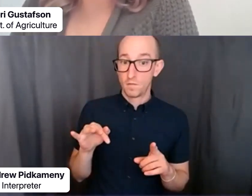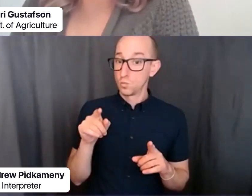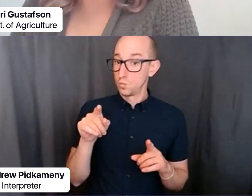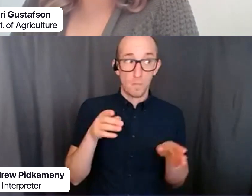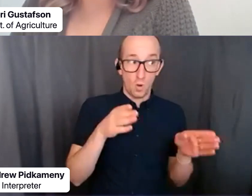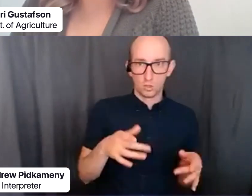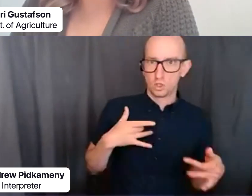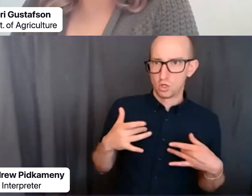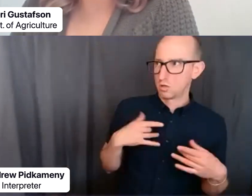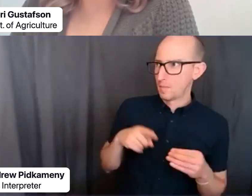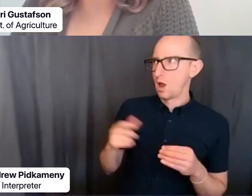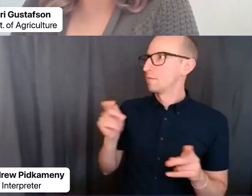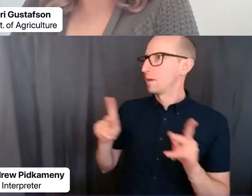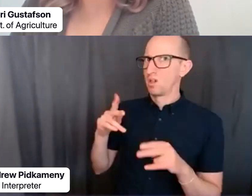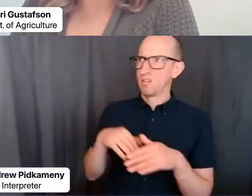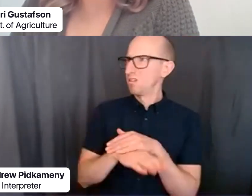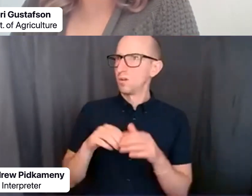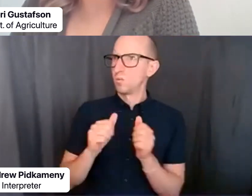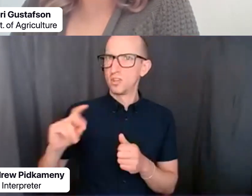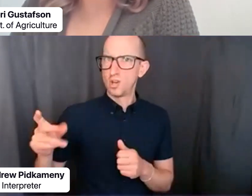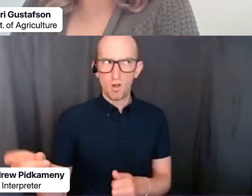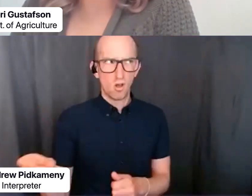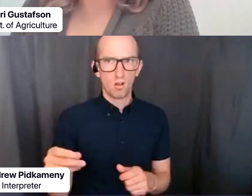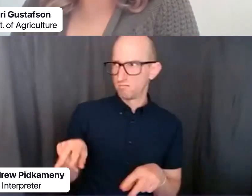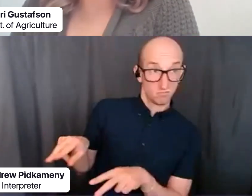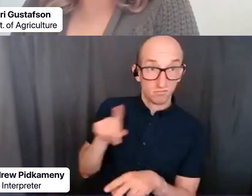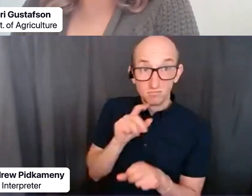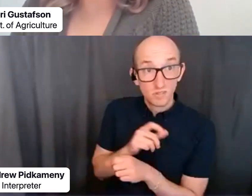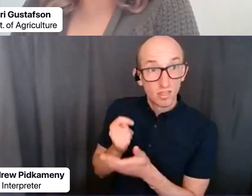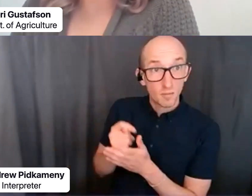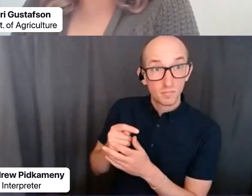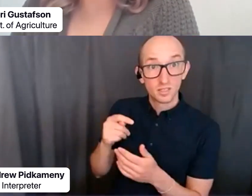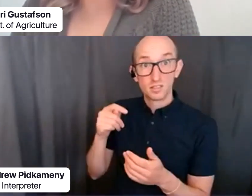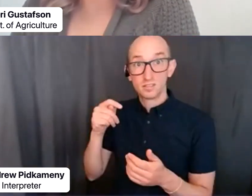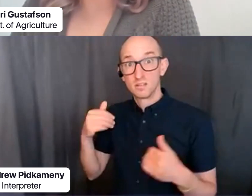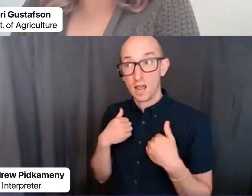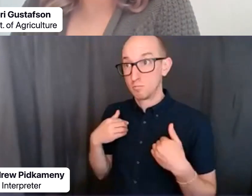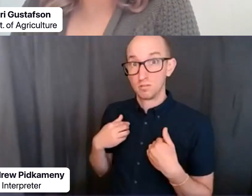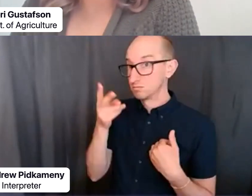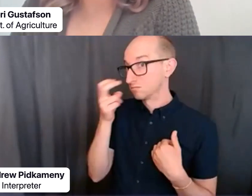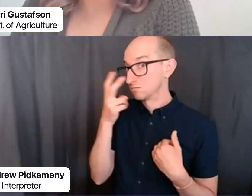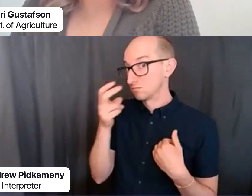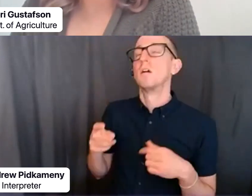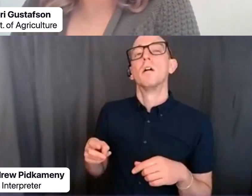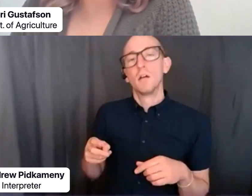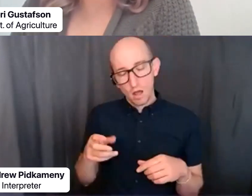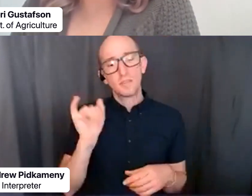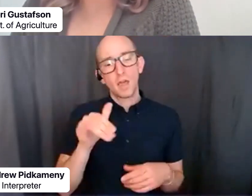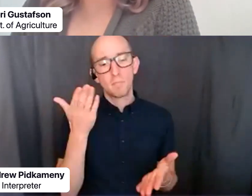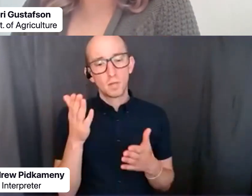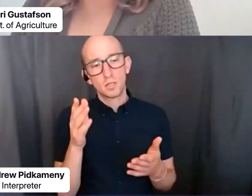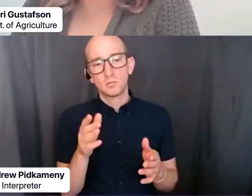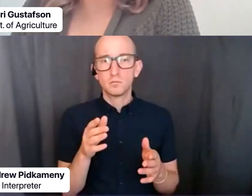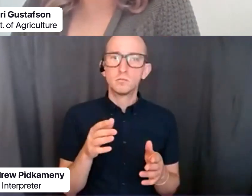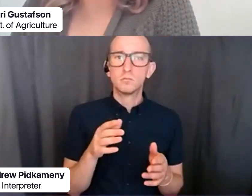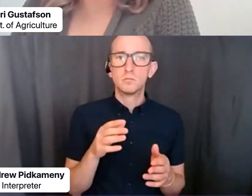that it's gone through an approval process. And that is a situation where you would be allowed to look at, for a therapy animal, you would